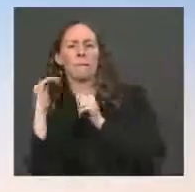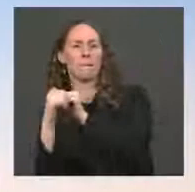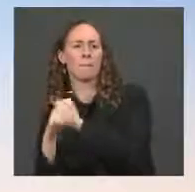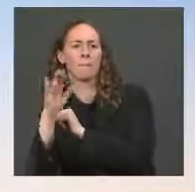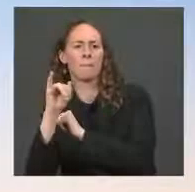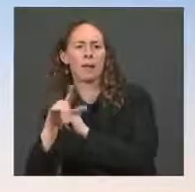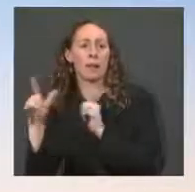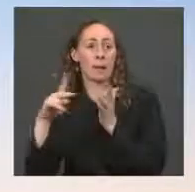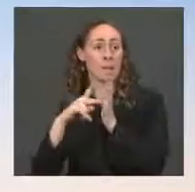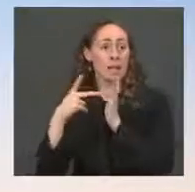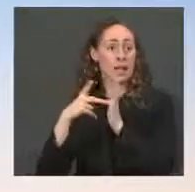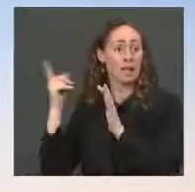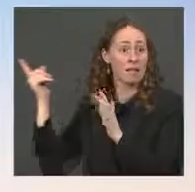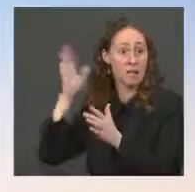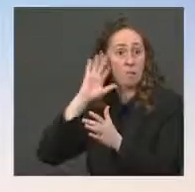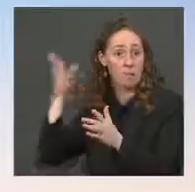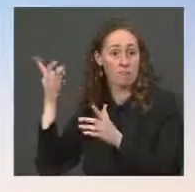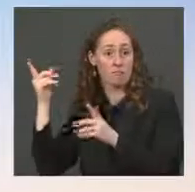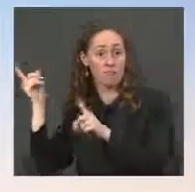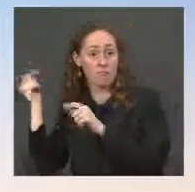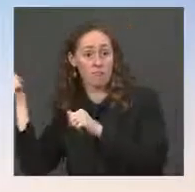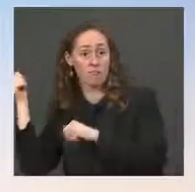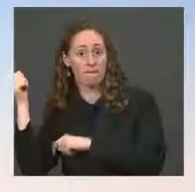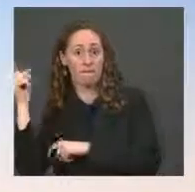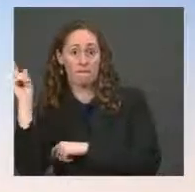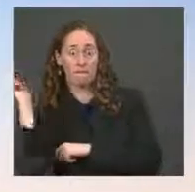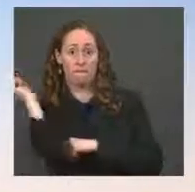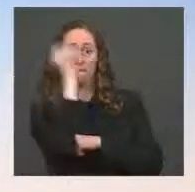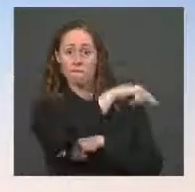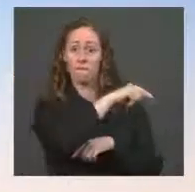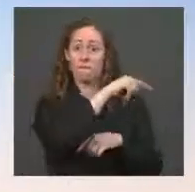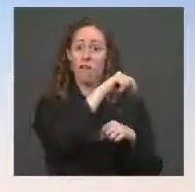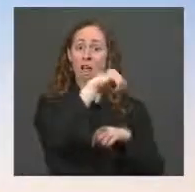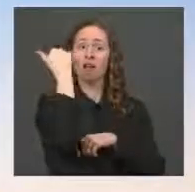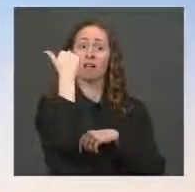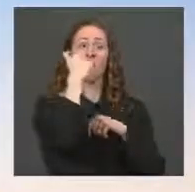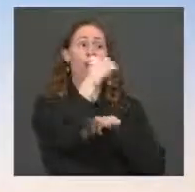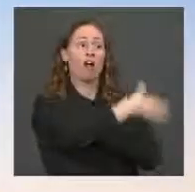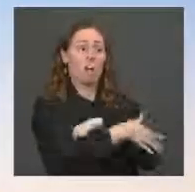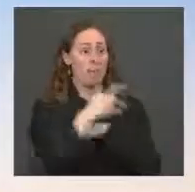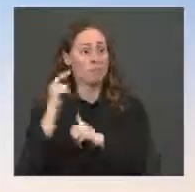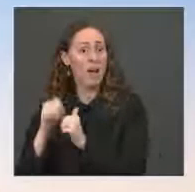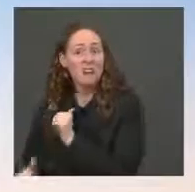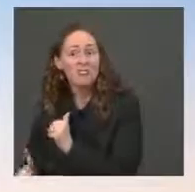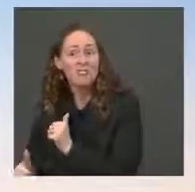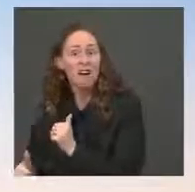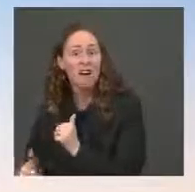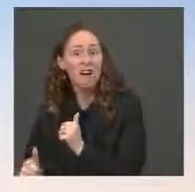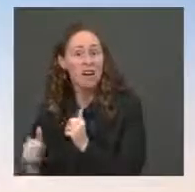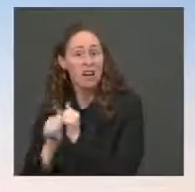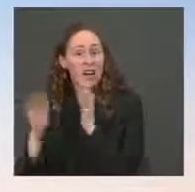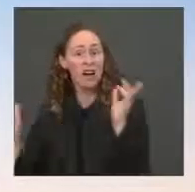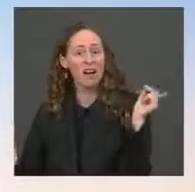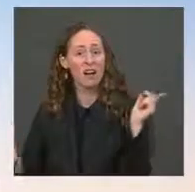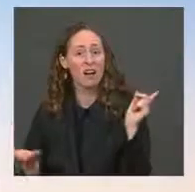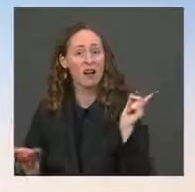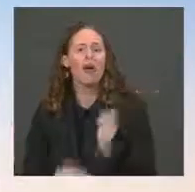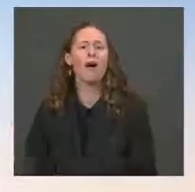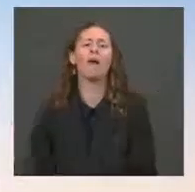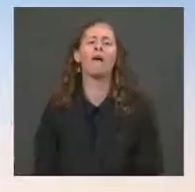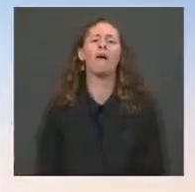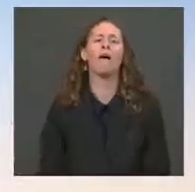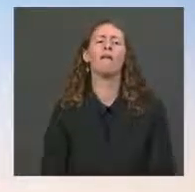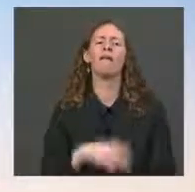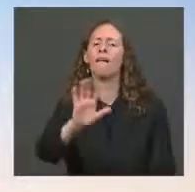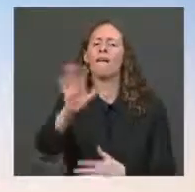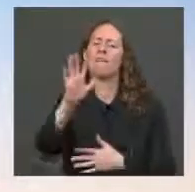or just move forward? Look, I'm not really here to, I'm not setting a deadline on this. All I'm conveying is we're 2 months away is what we're talking about